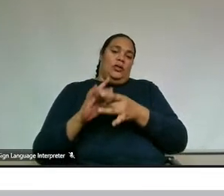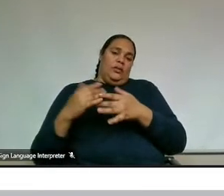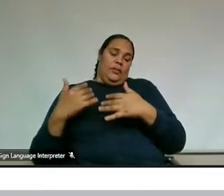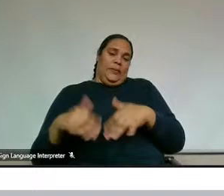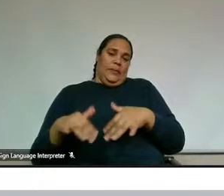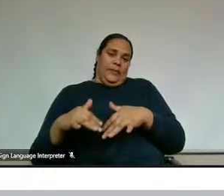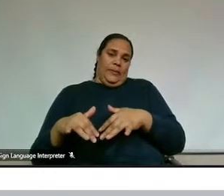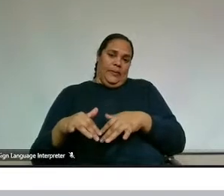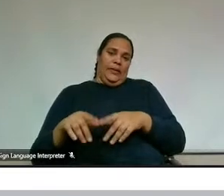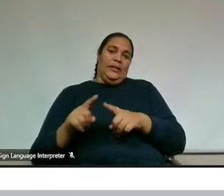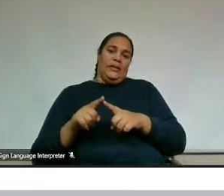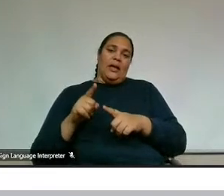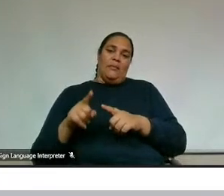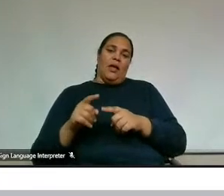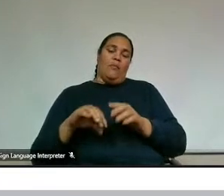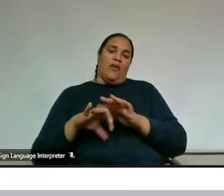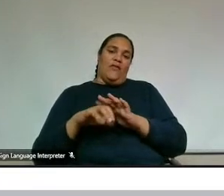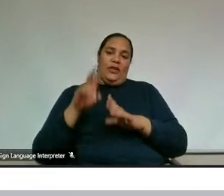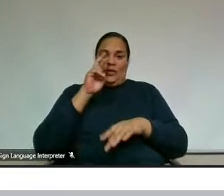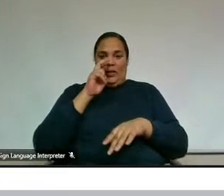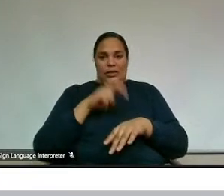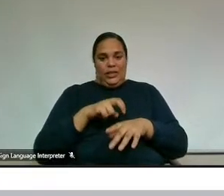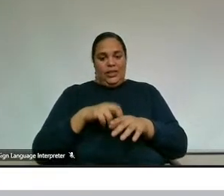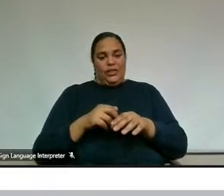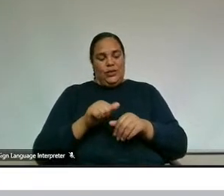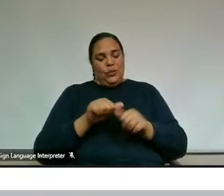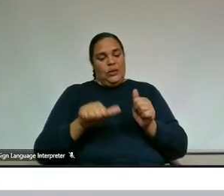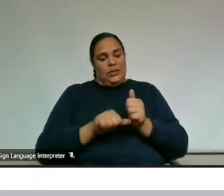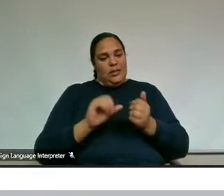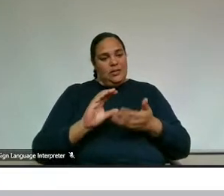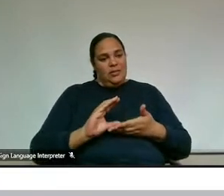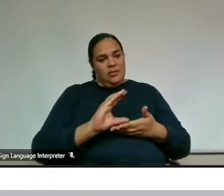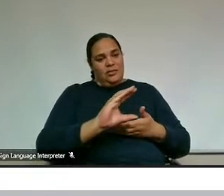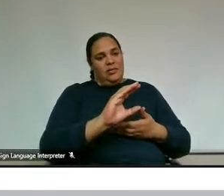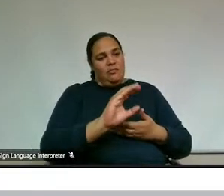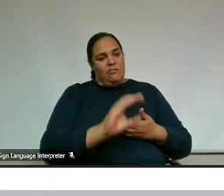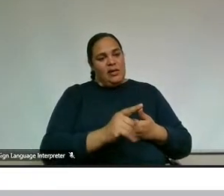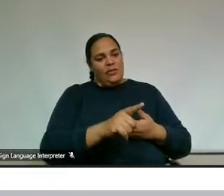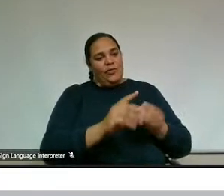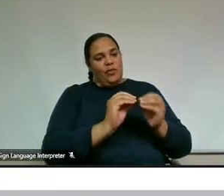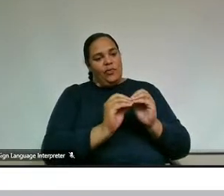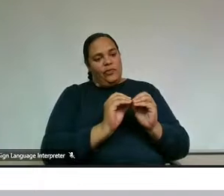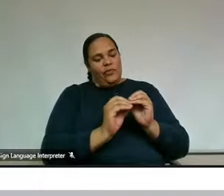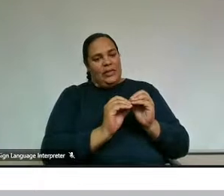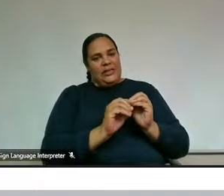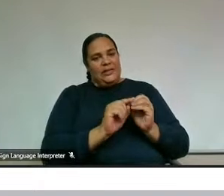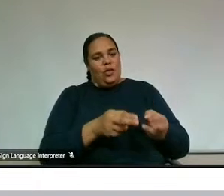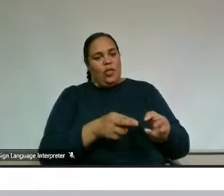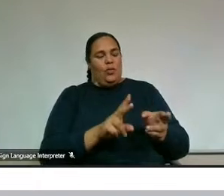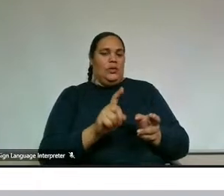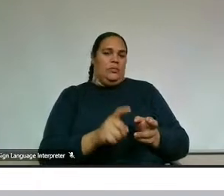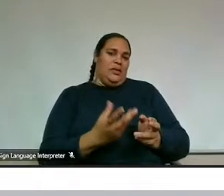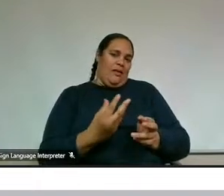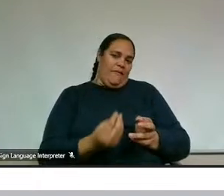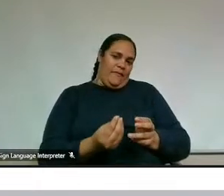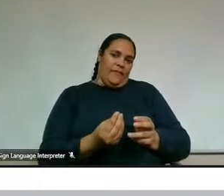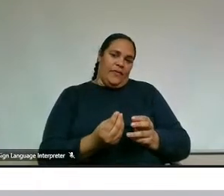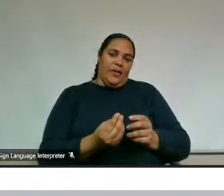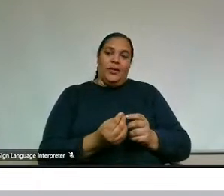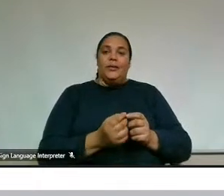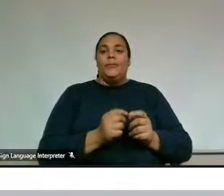significance. And then provincial needs to assist with the funding of that maintenance of those roads.